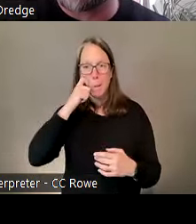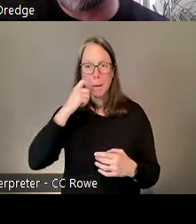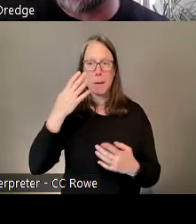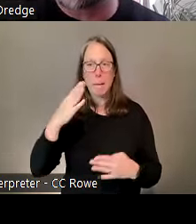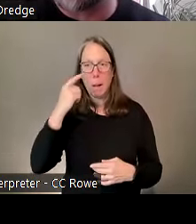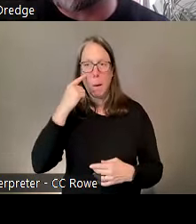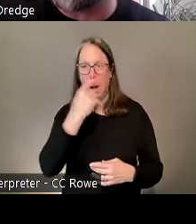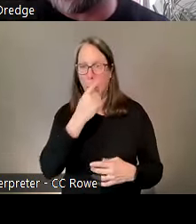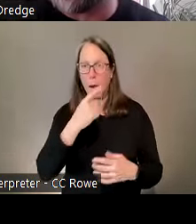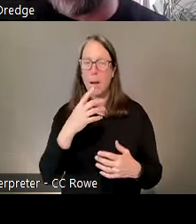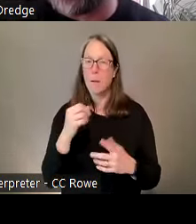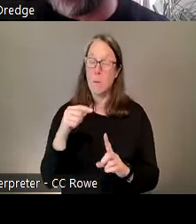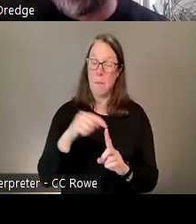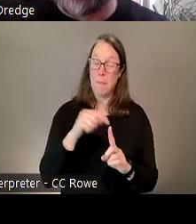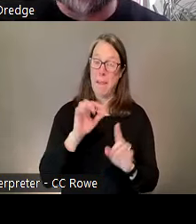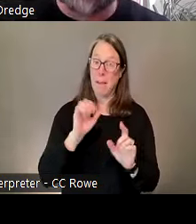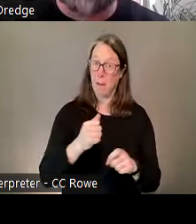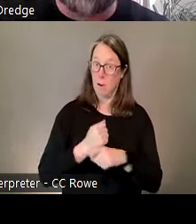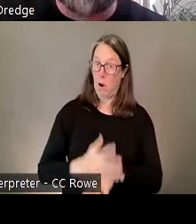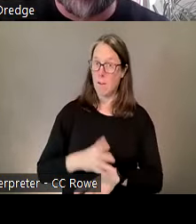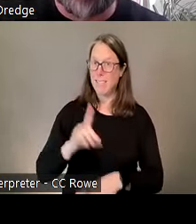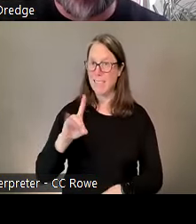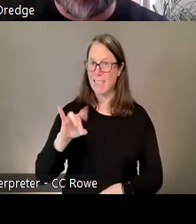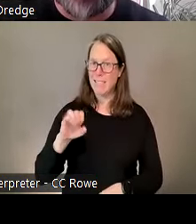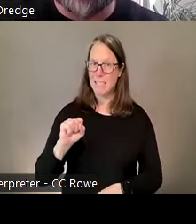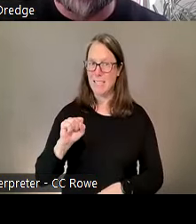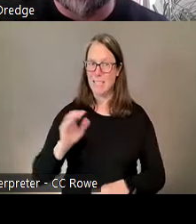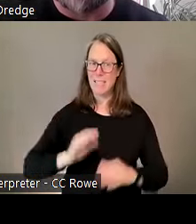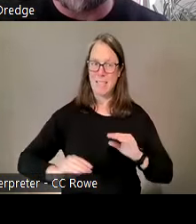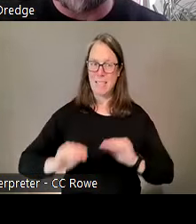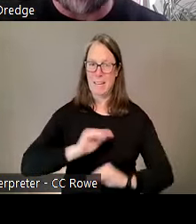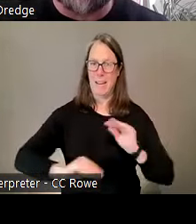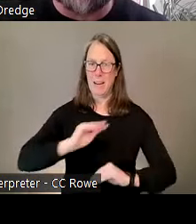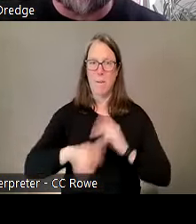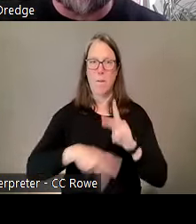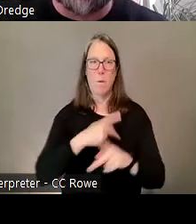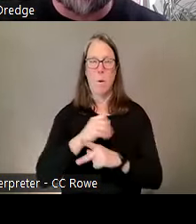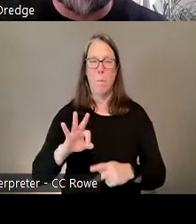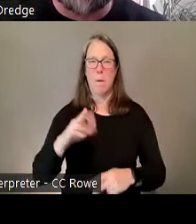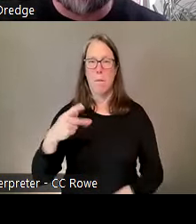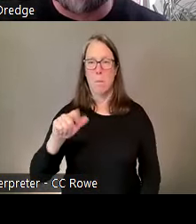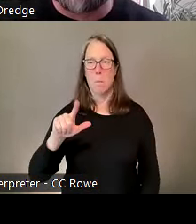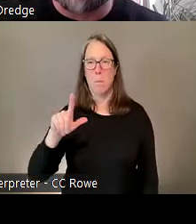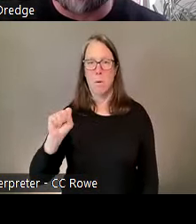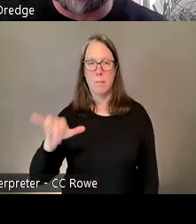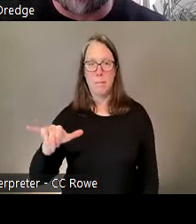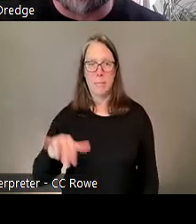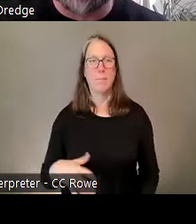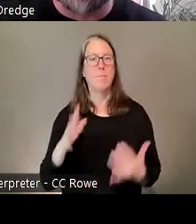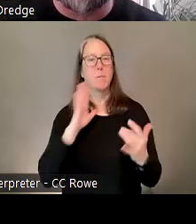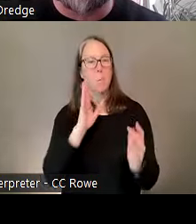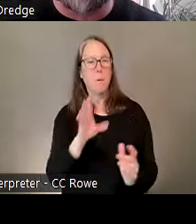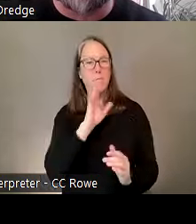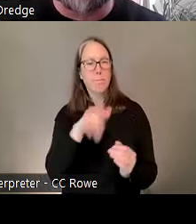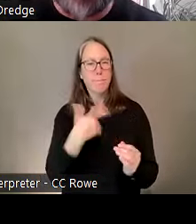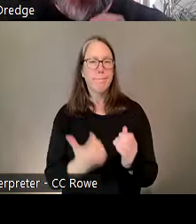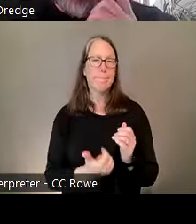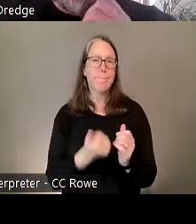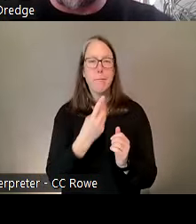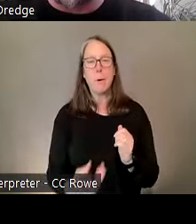a dyskinetic form of cerebral palsy. So we'll run through a few of the more common